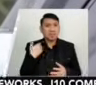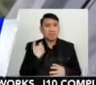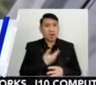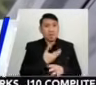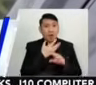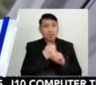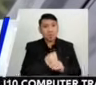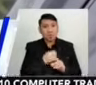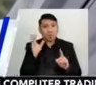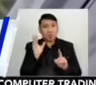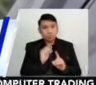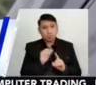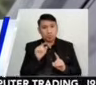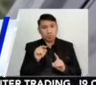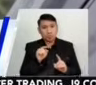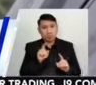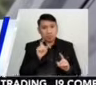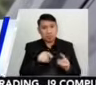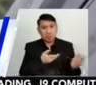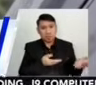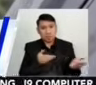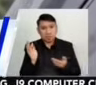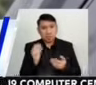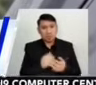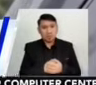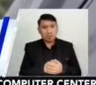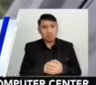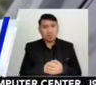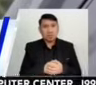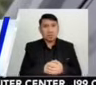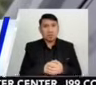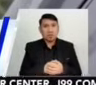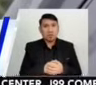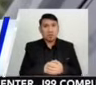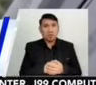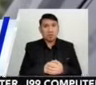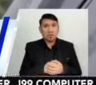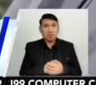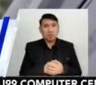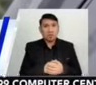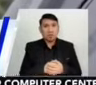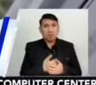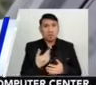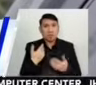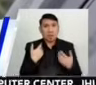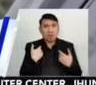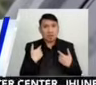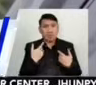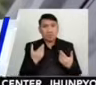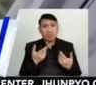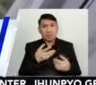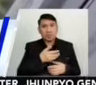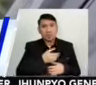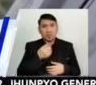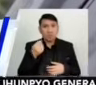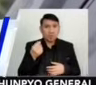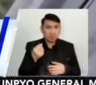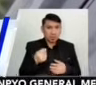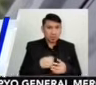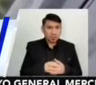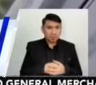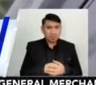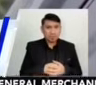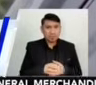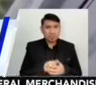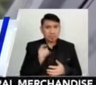unfortunately, was killed by Putin already in the earth, and now we took him out again as fast as possible to put